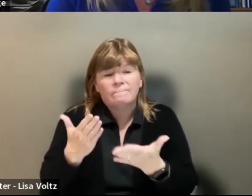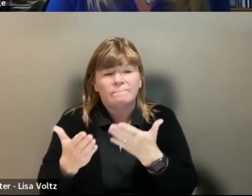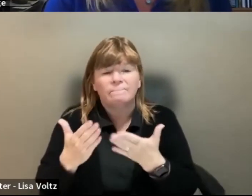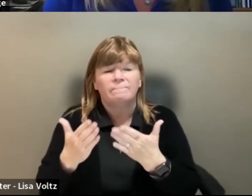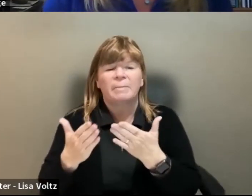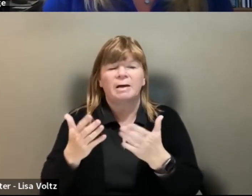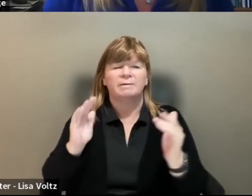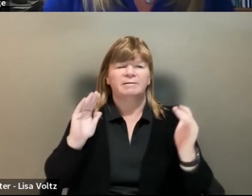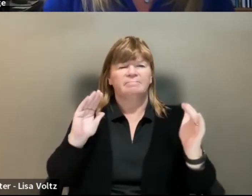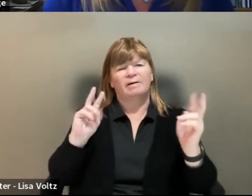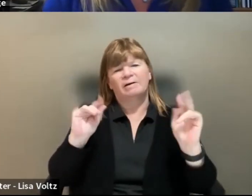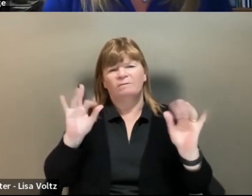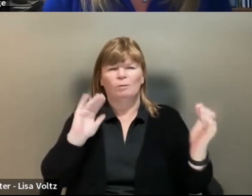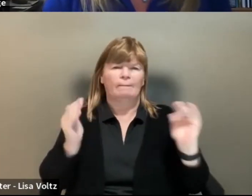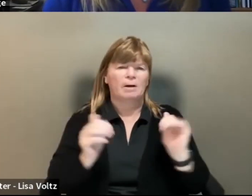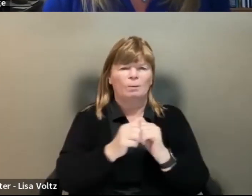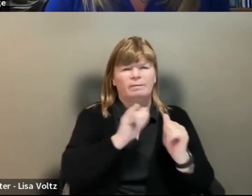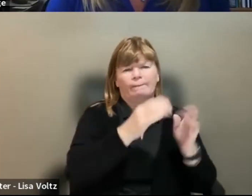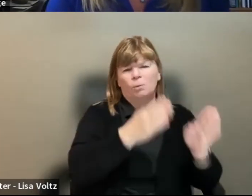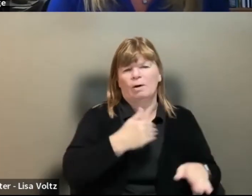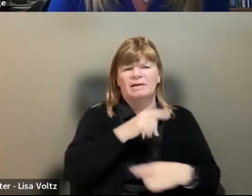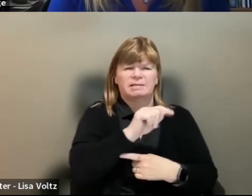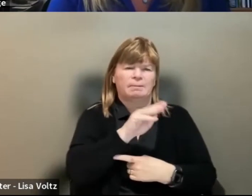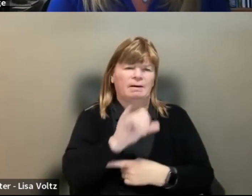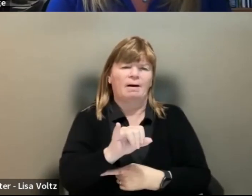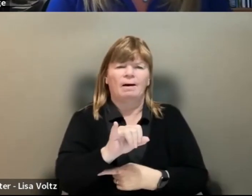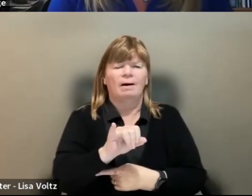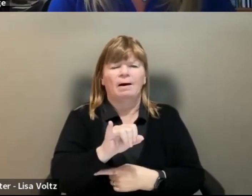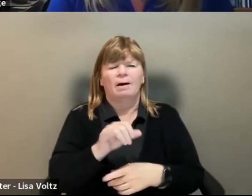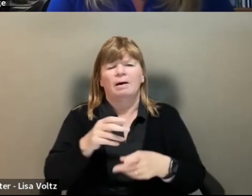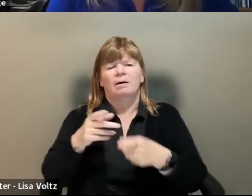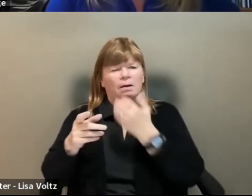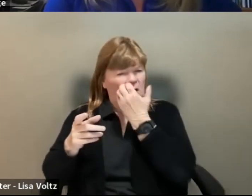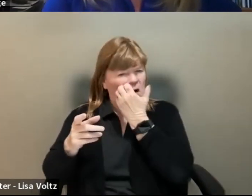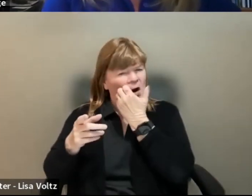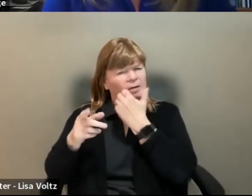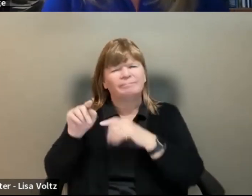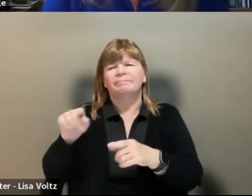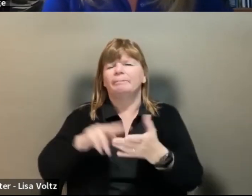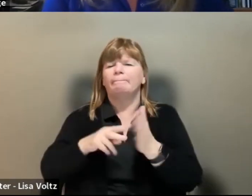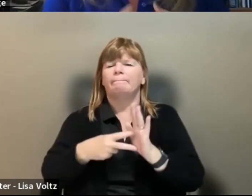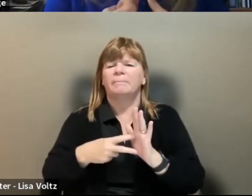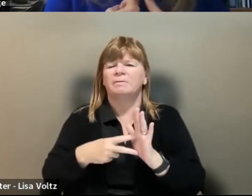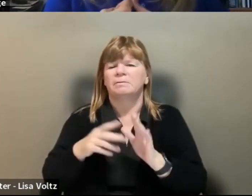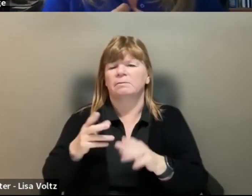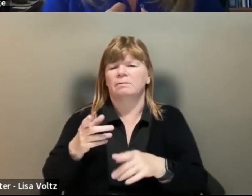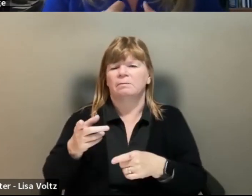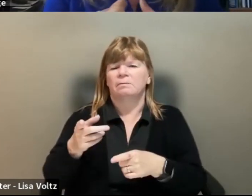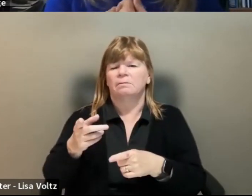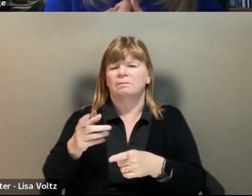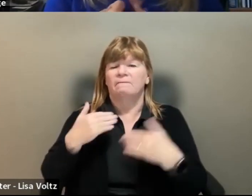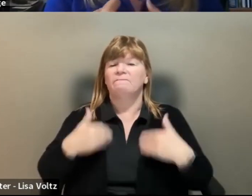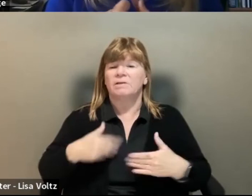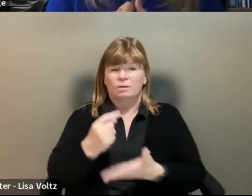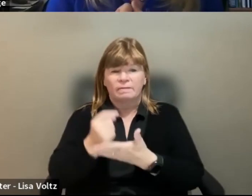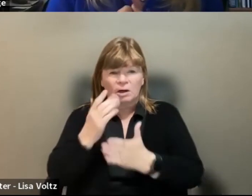comparable to a person who has a TBI is the TBI program. And this one involves both a physical therapist